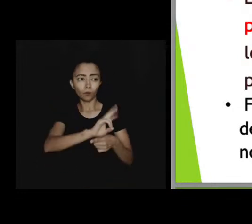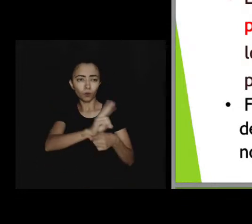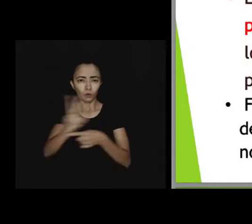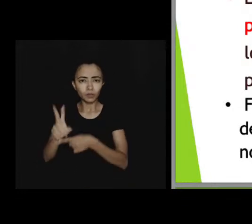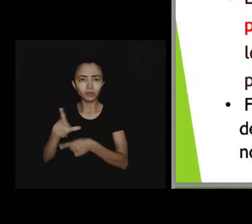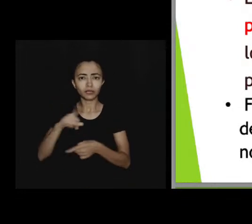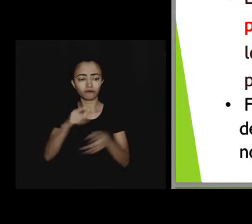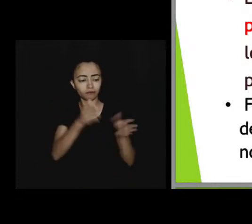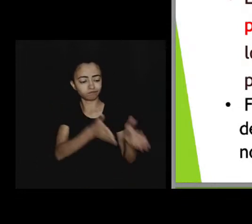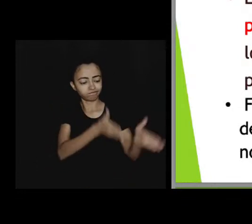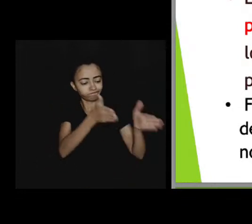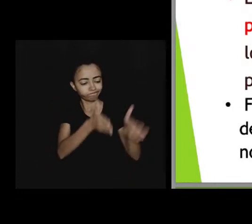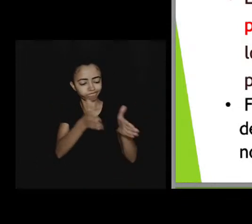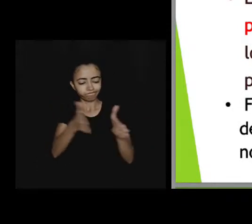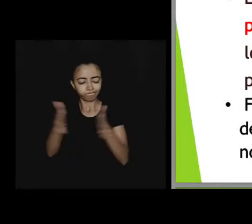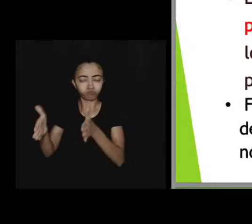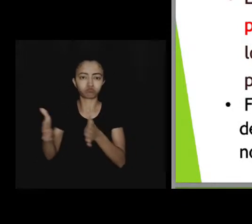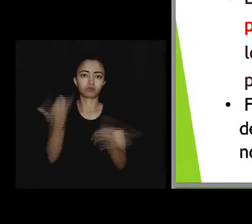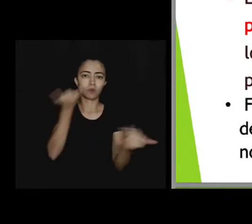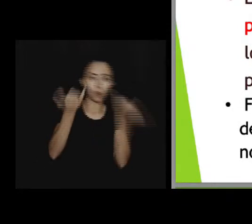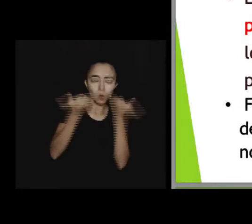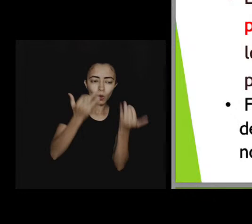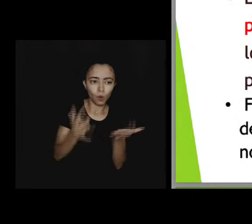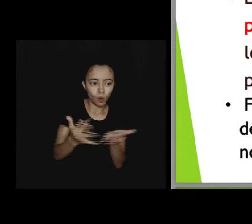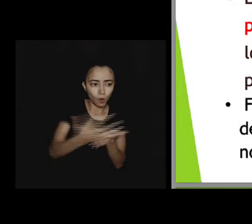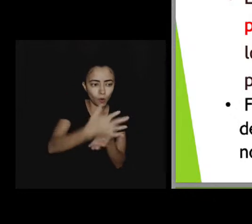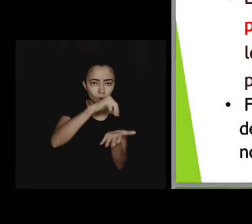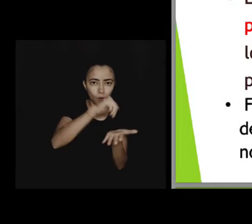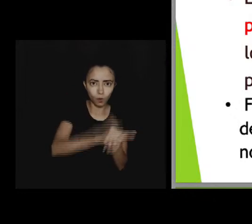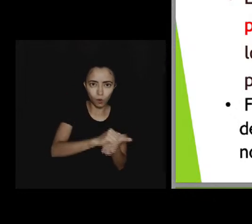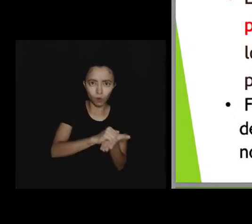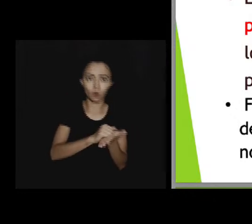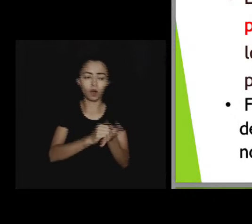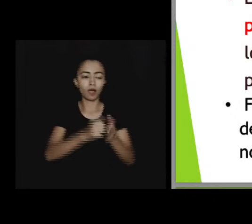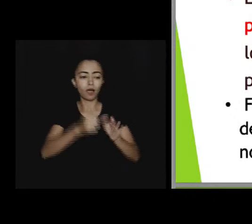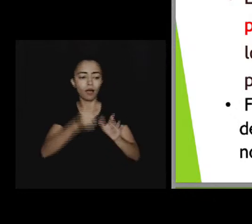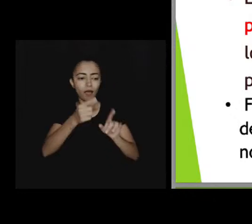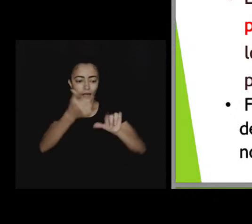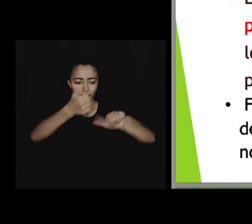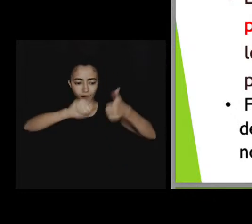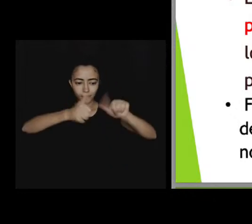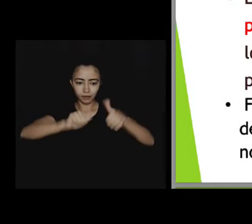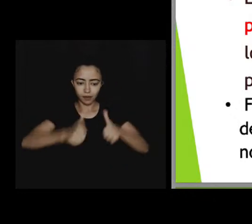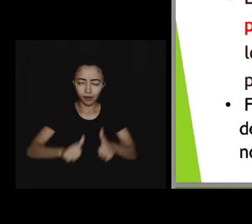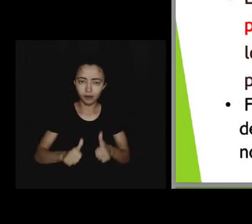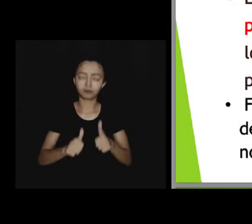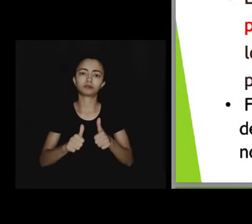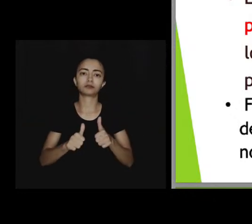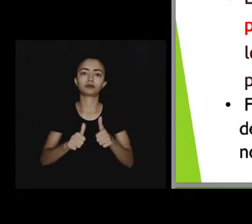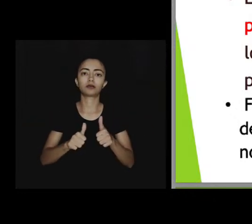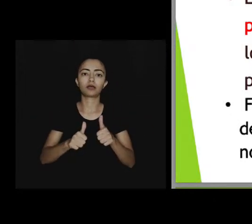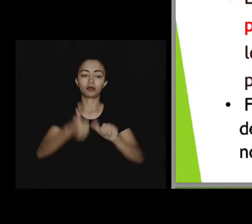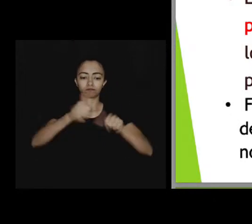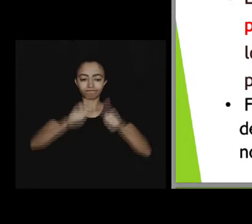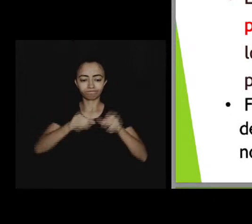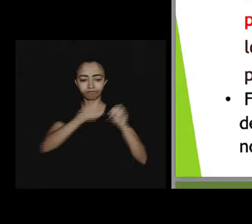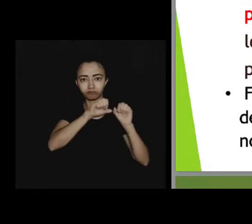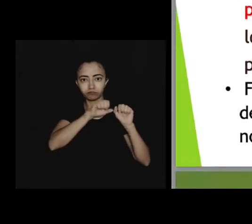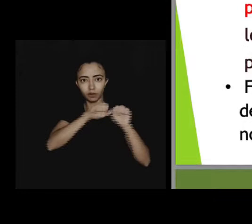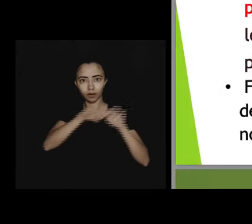was done in all of its steps, the collection of information, selection of them,